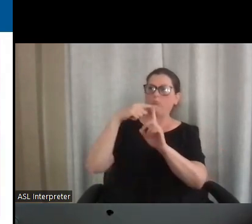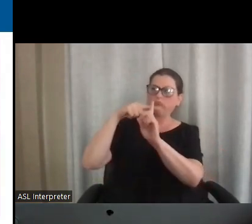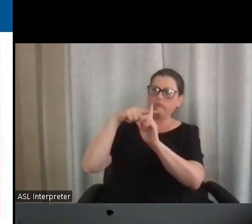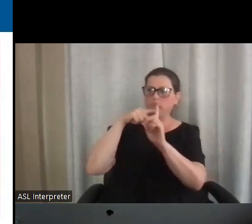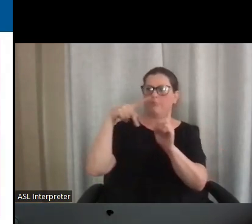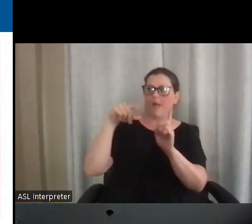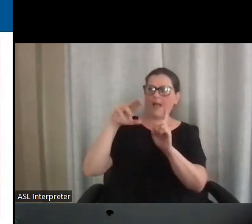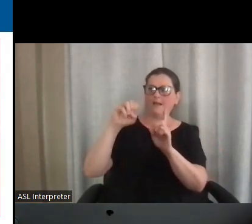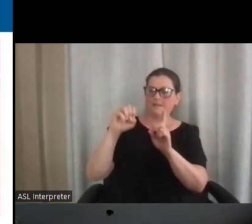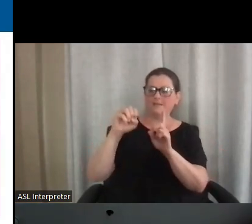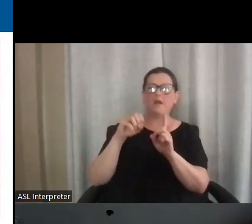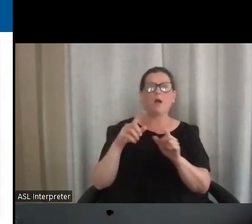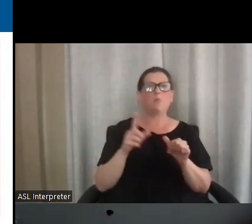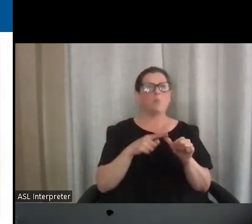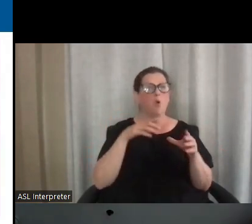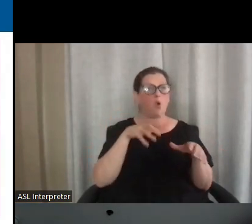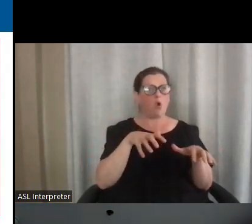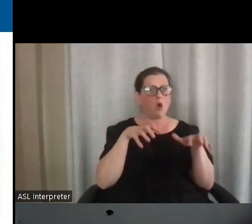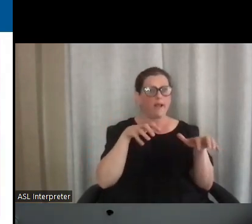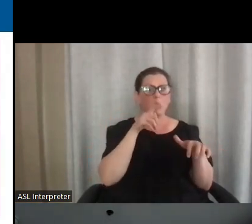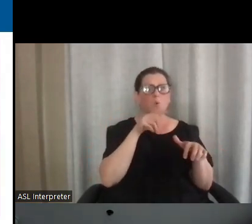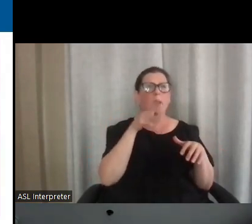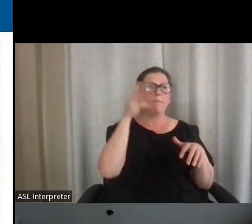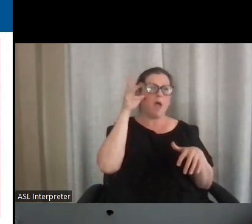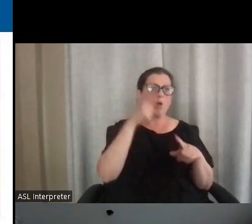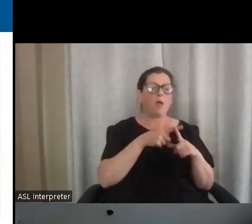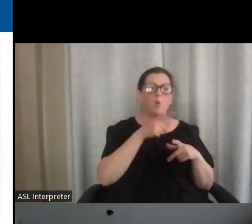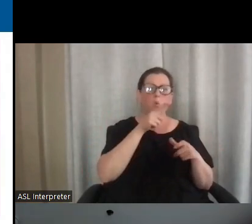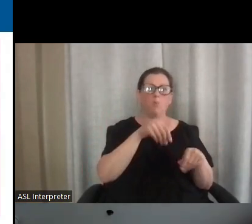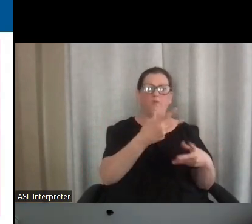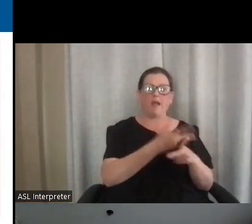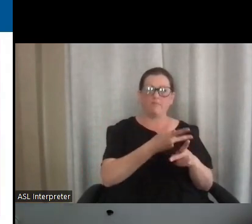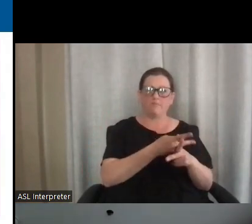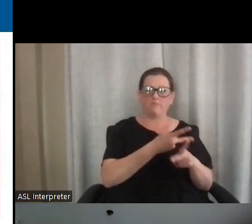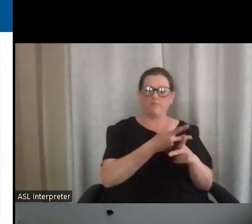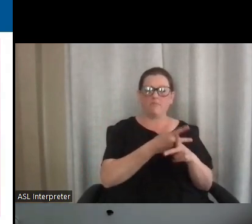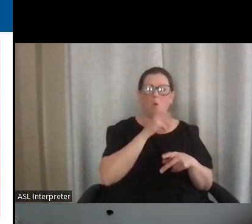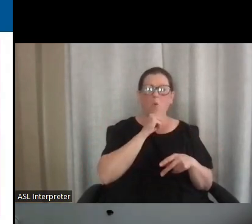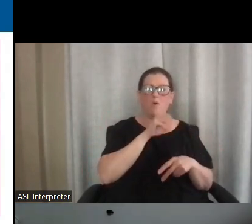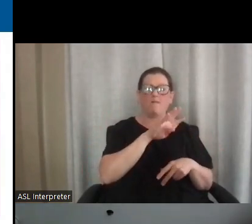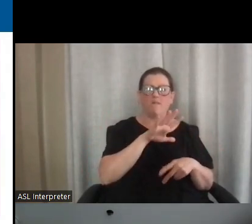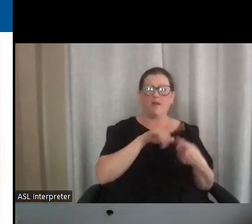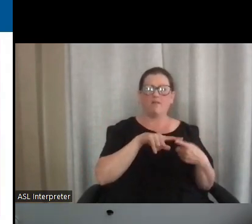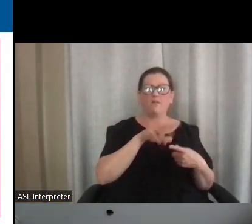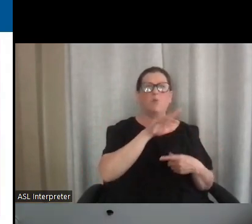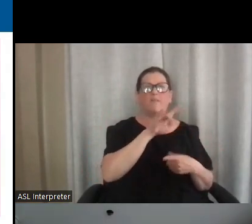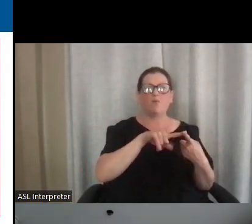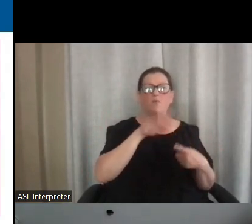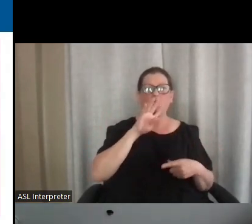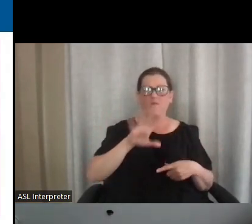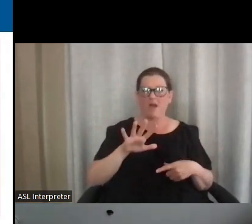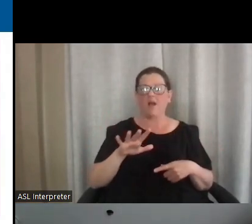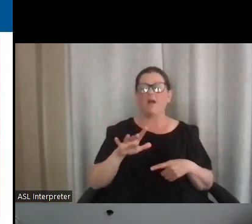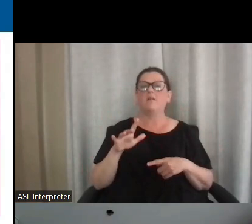primary audience included parents and caregivers ages 25 to 45, families of color, and those living in